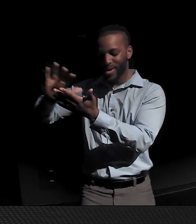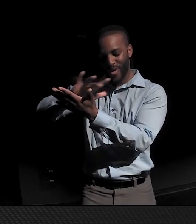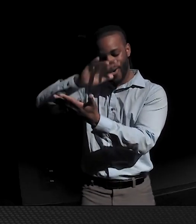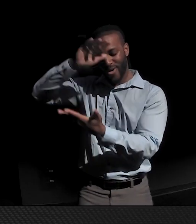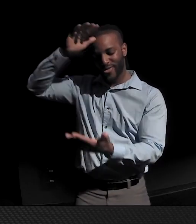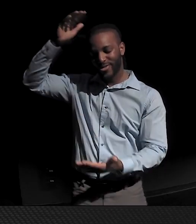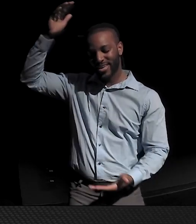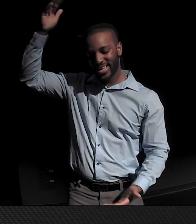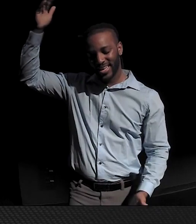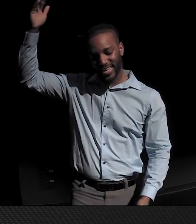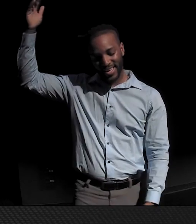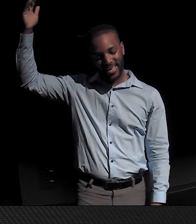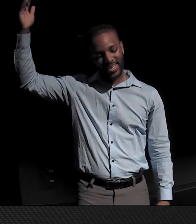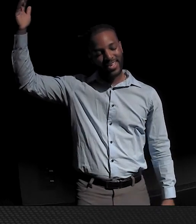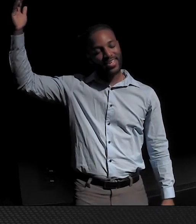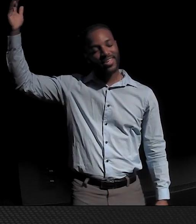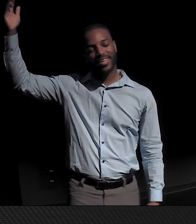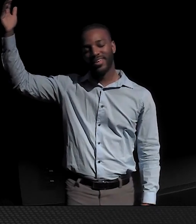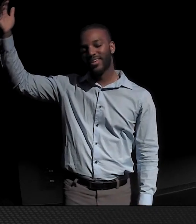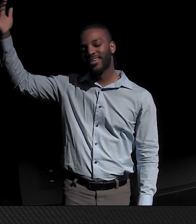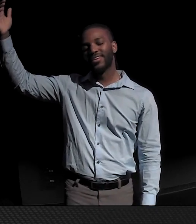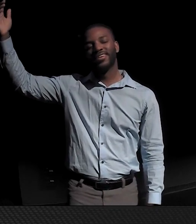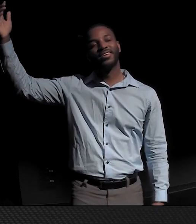deserve the glory.